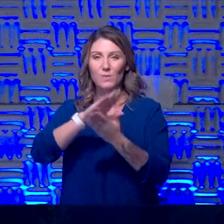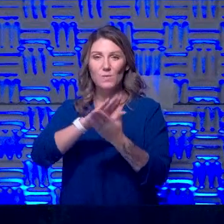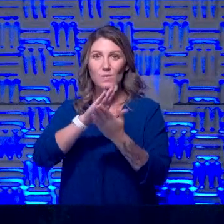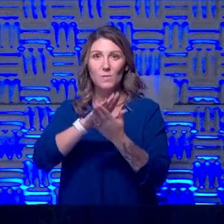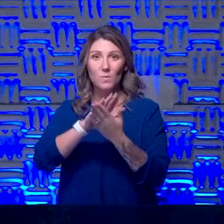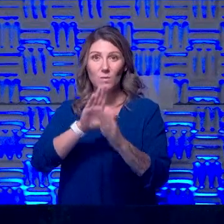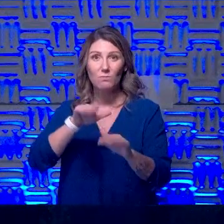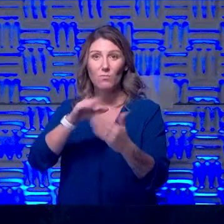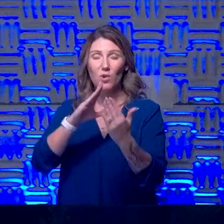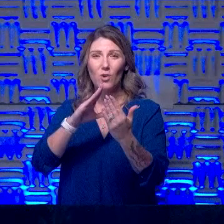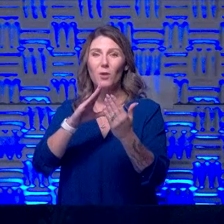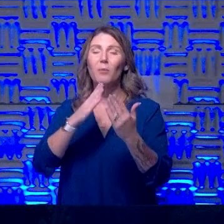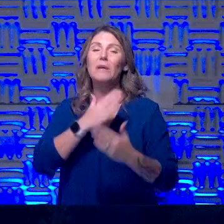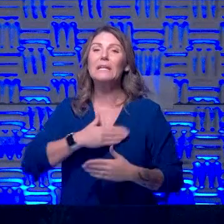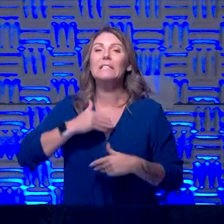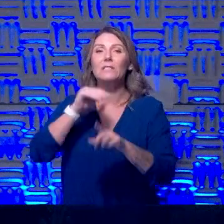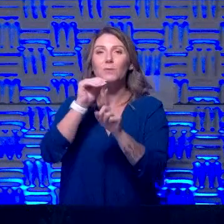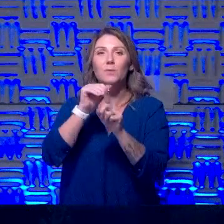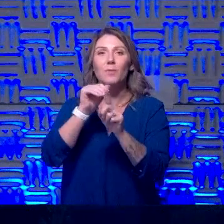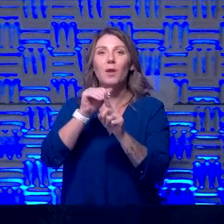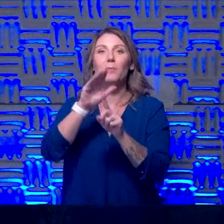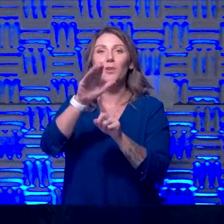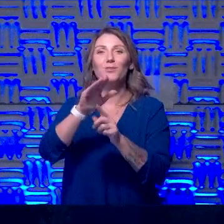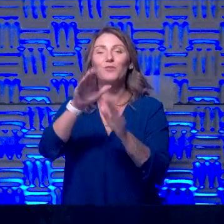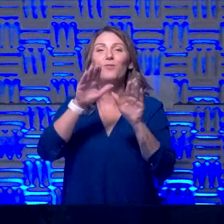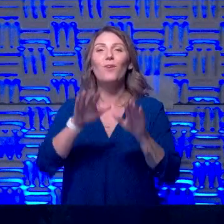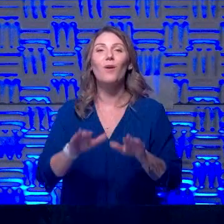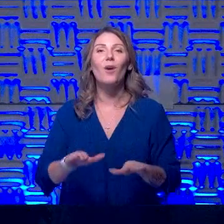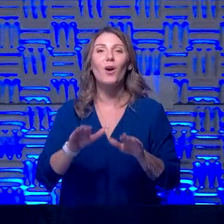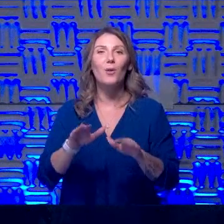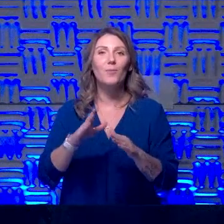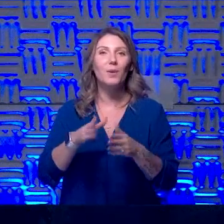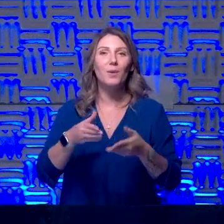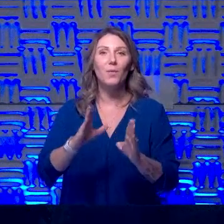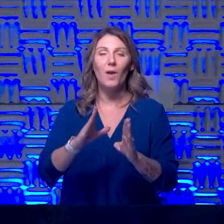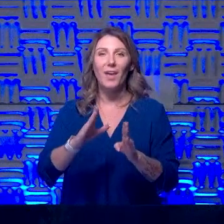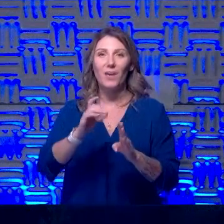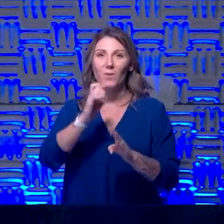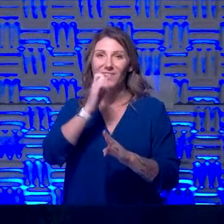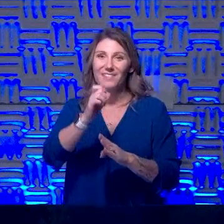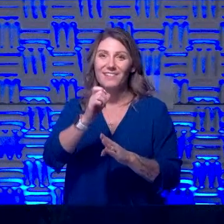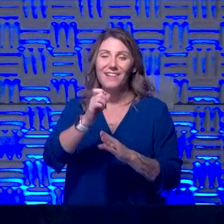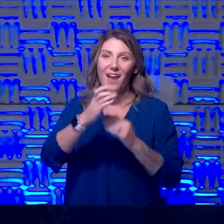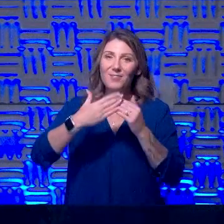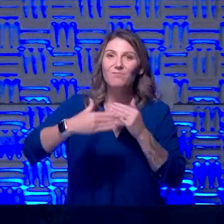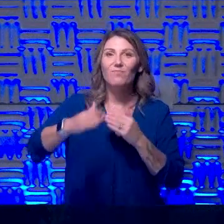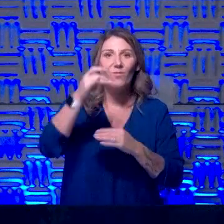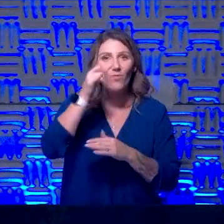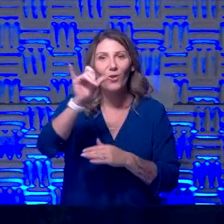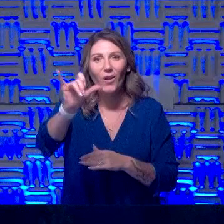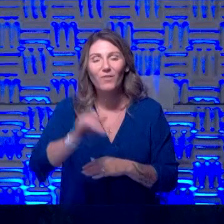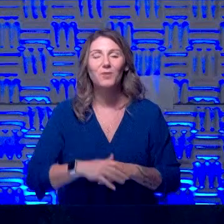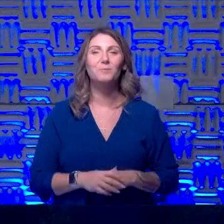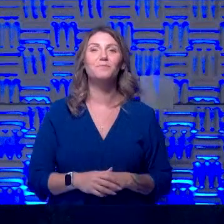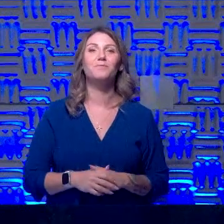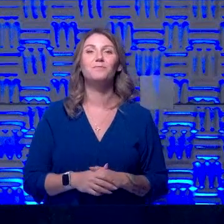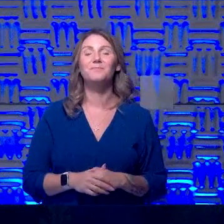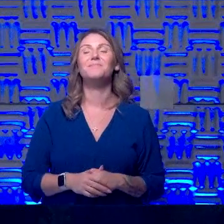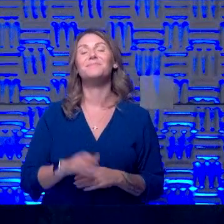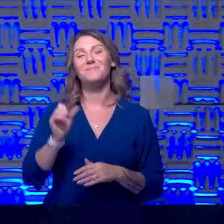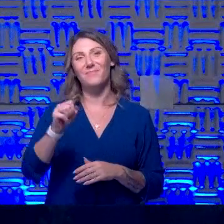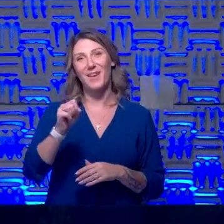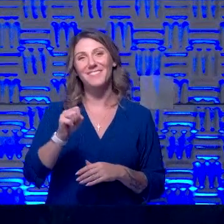you please remind us in your calming way that this isn't going to last forever? You bet. You